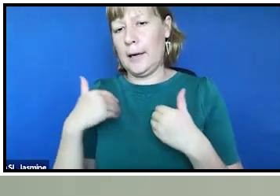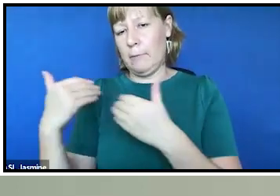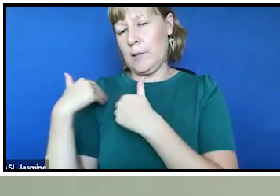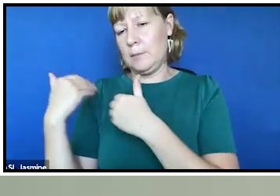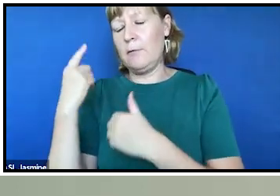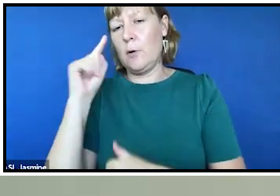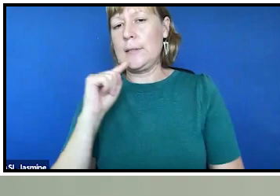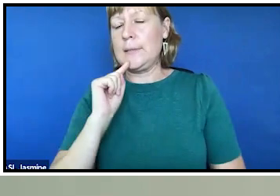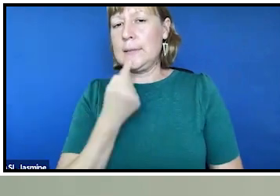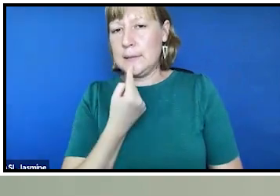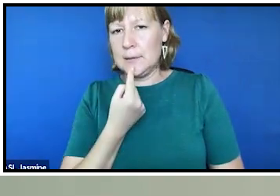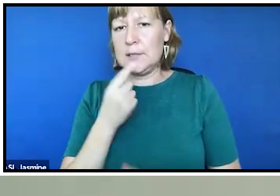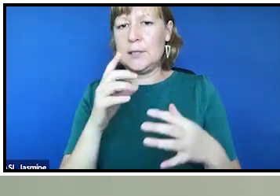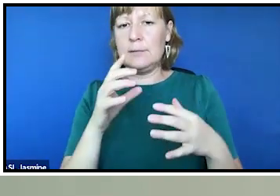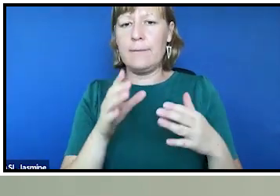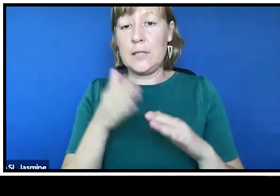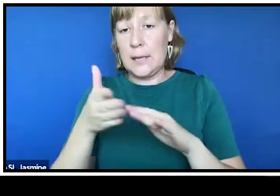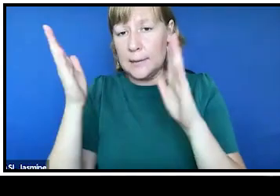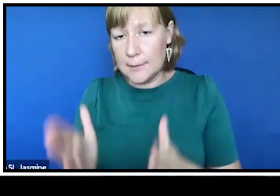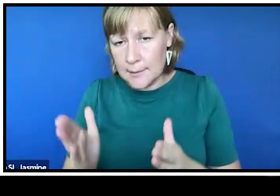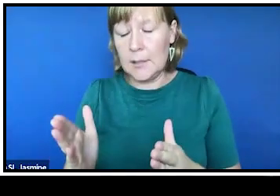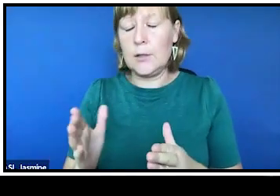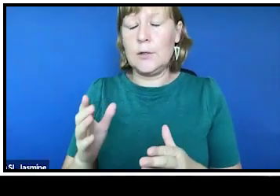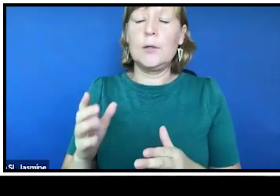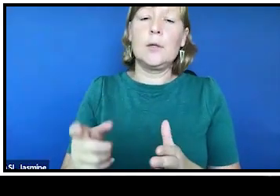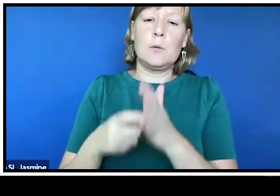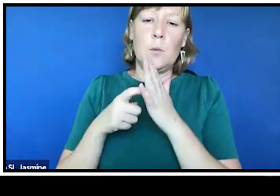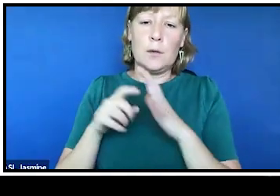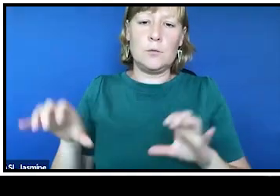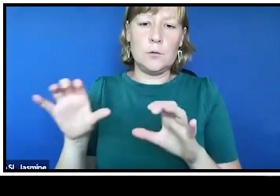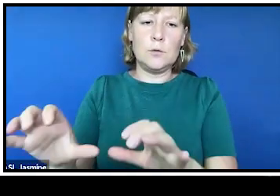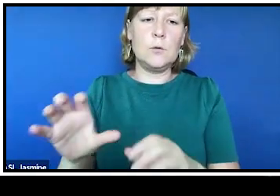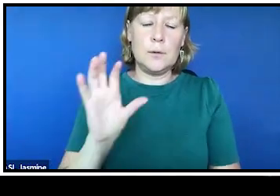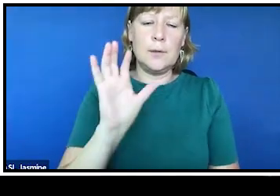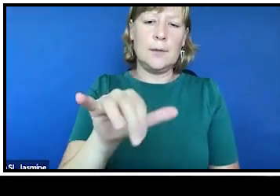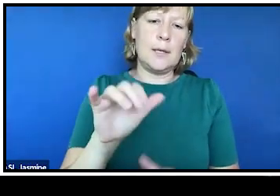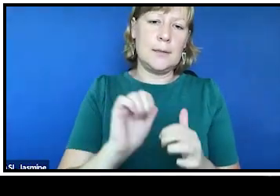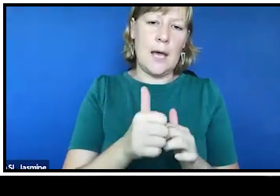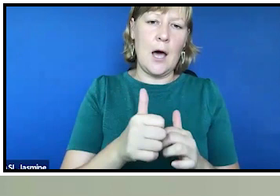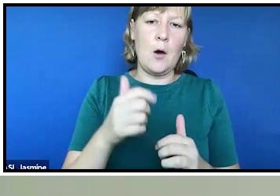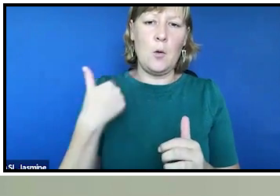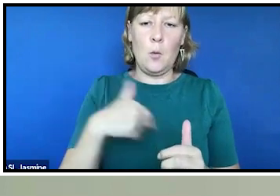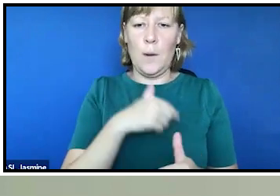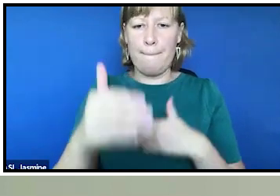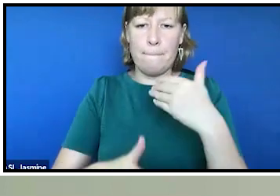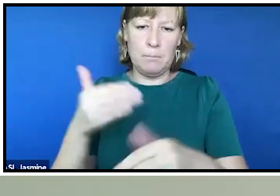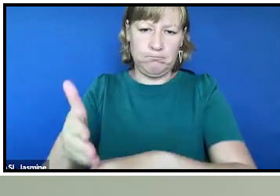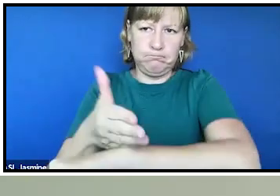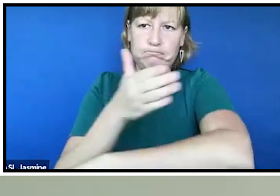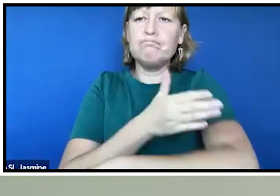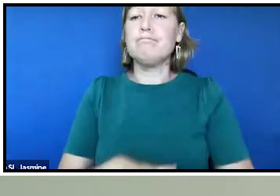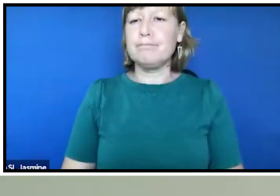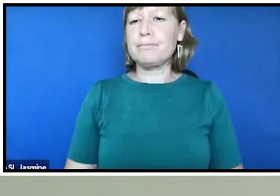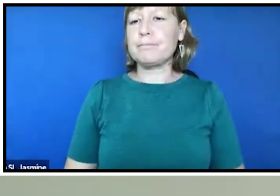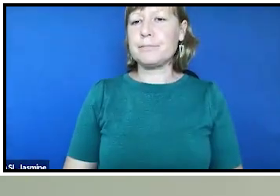don't have conflict-free case management in place, this is how we are going to get there. And so I also wanted to provide